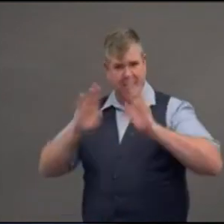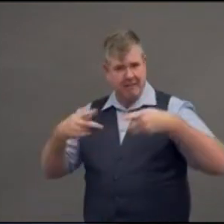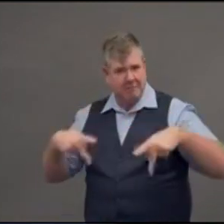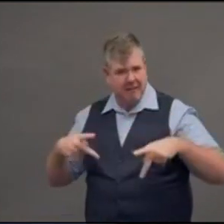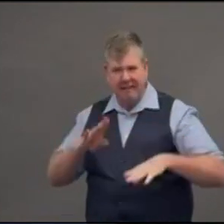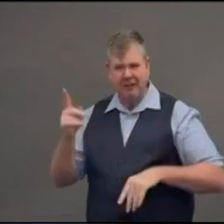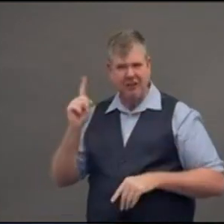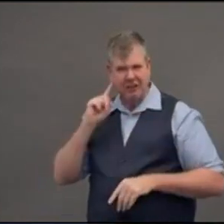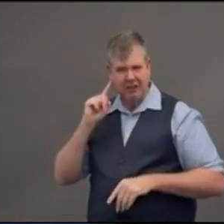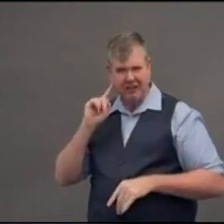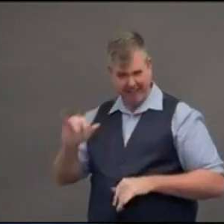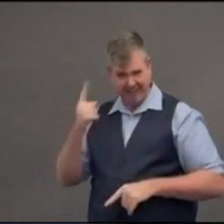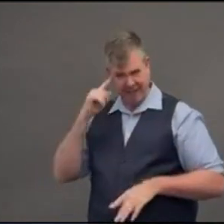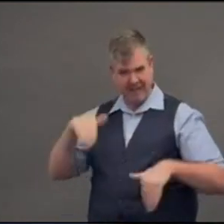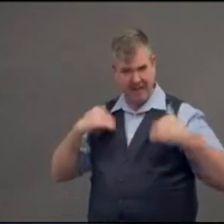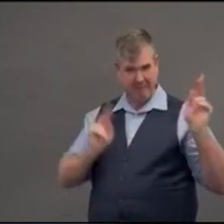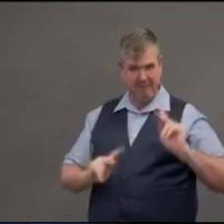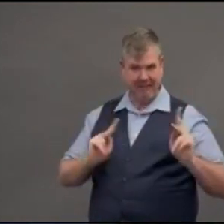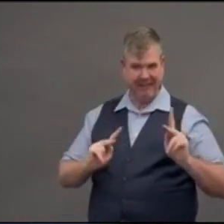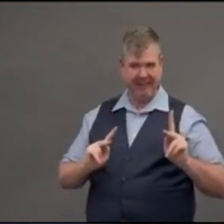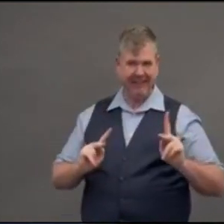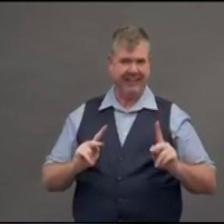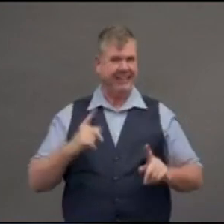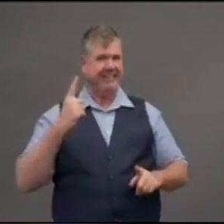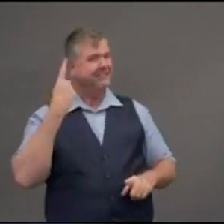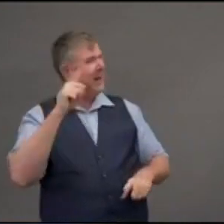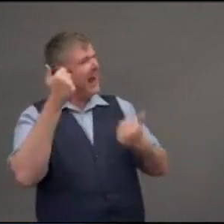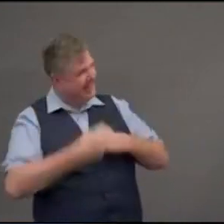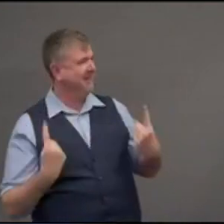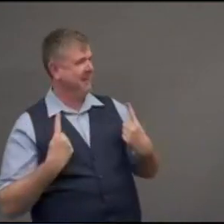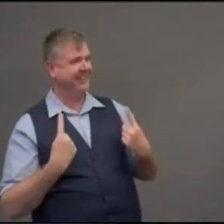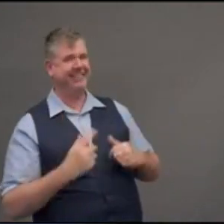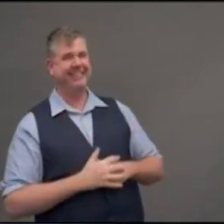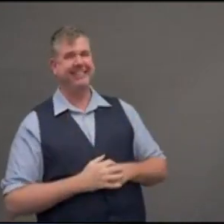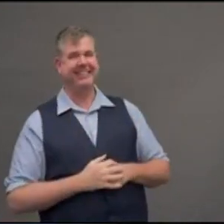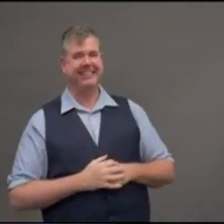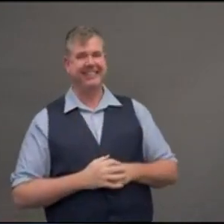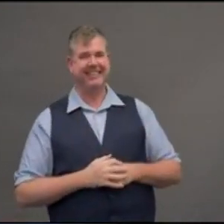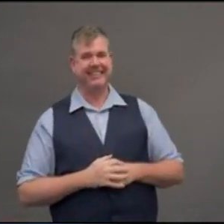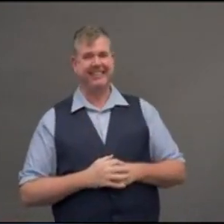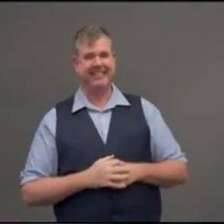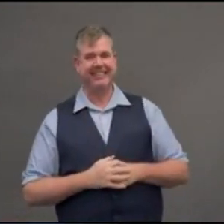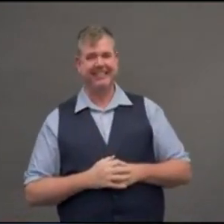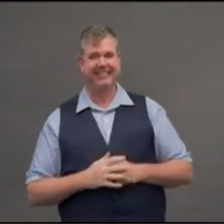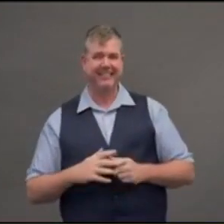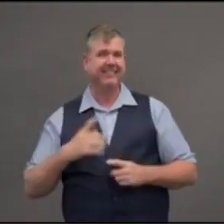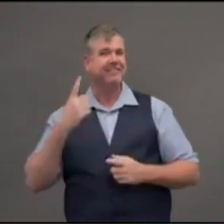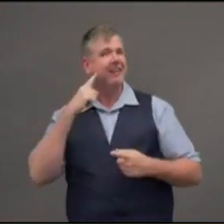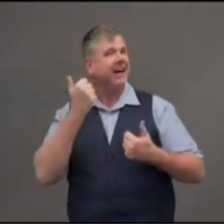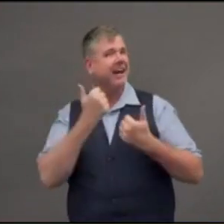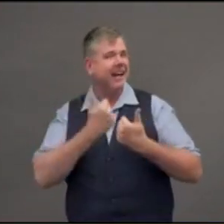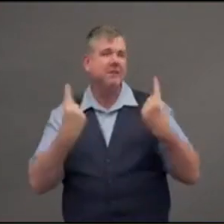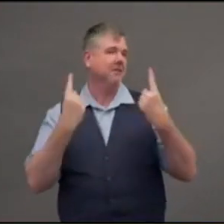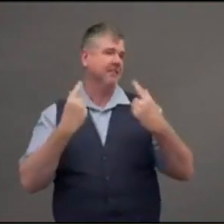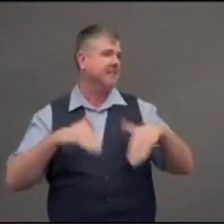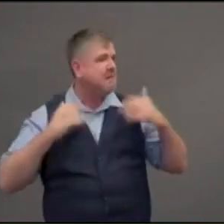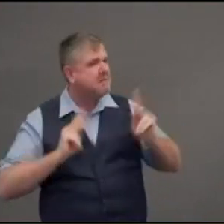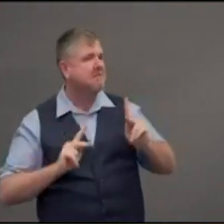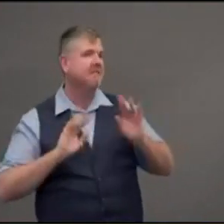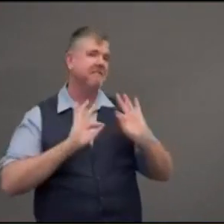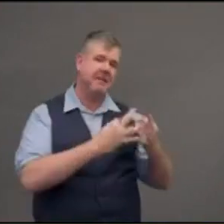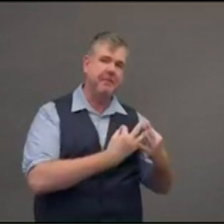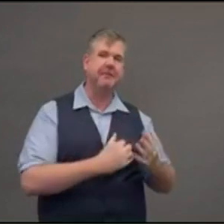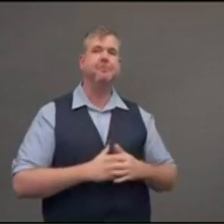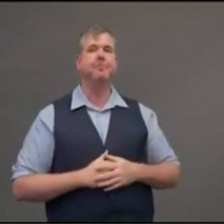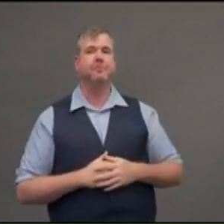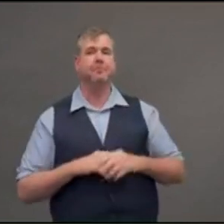people. It's for anybody. It's for young people and for a family, anybody. You can join